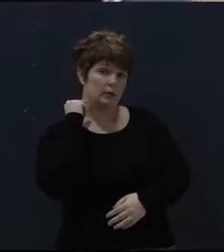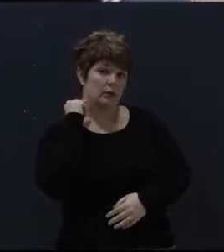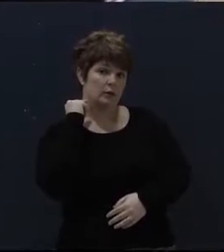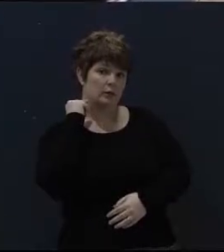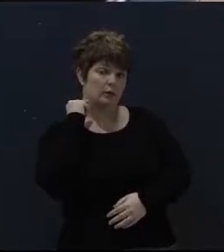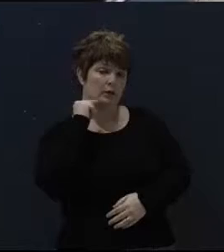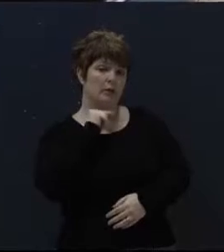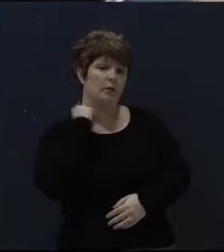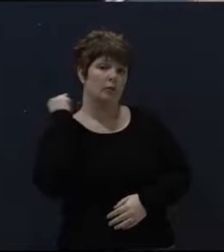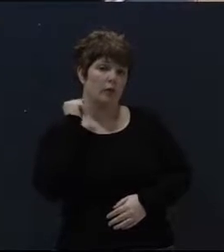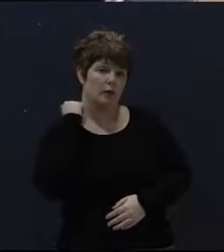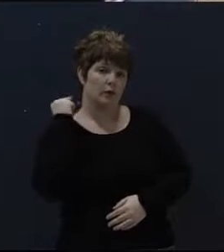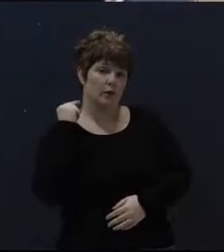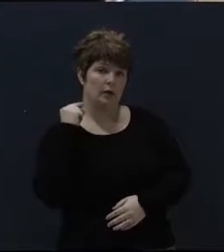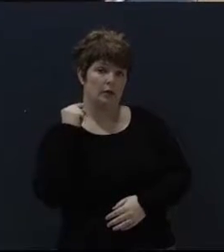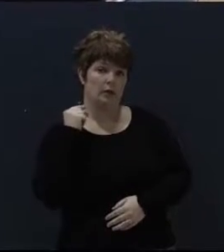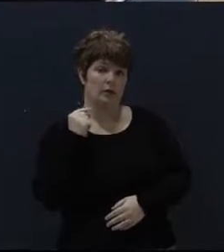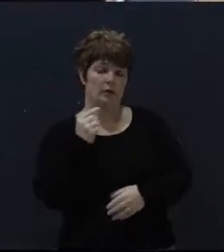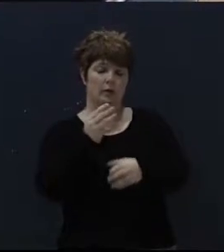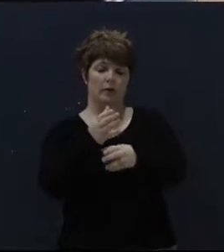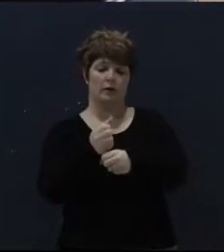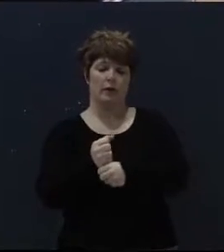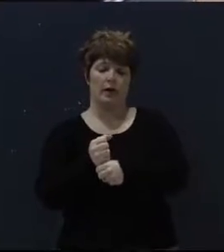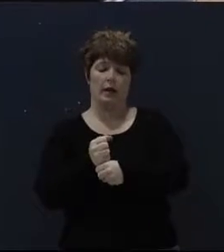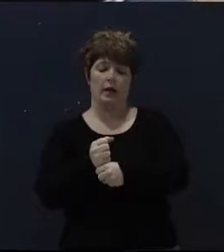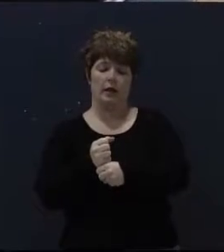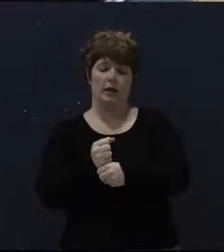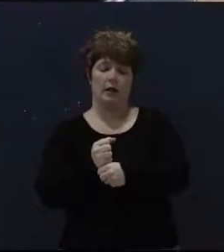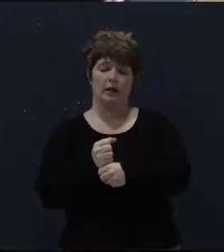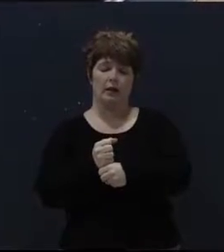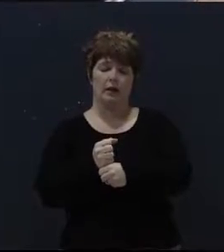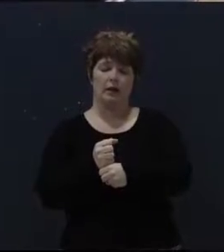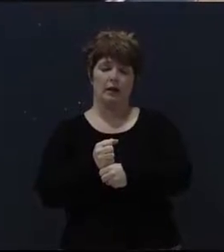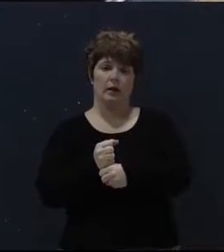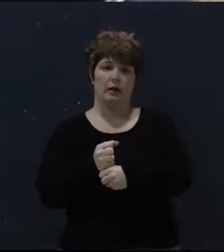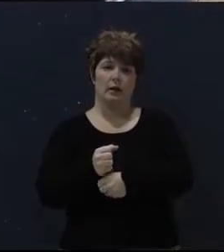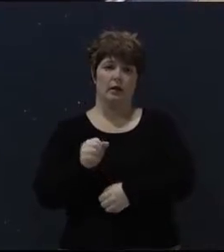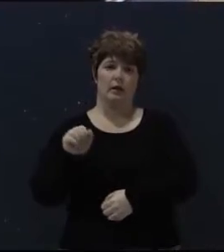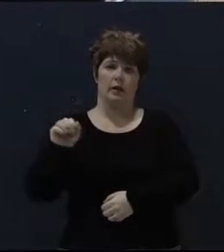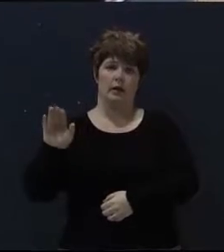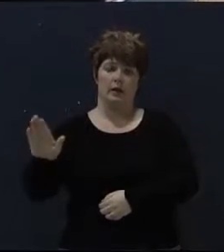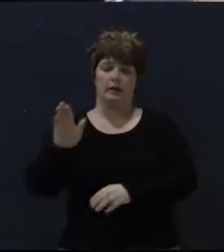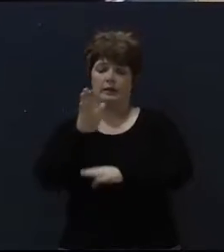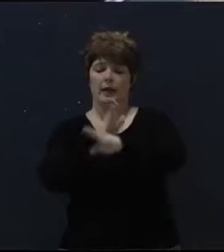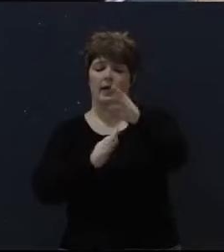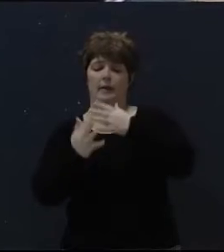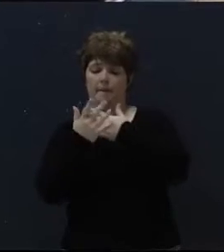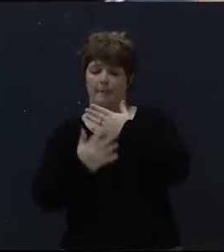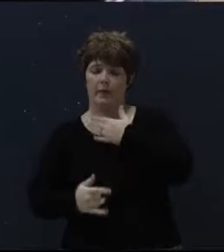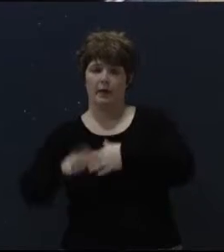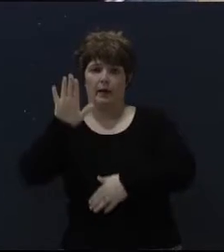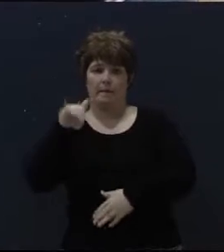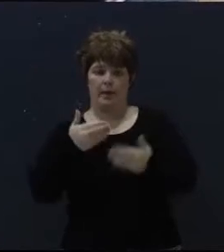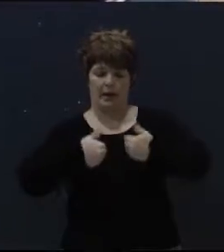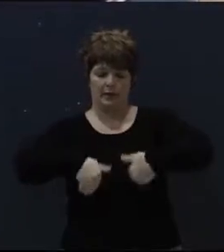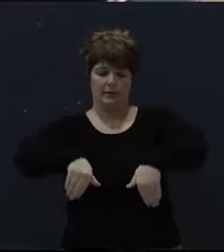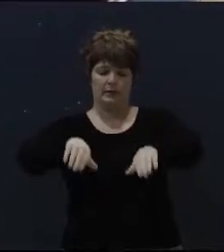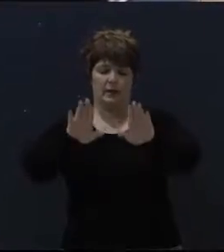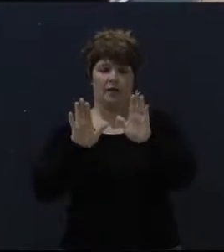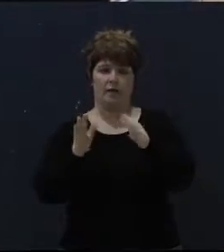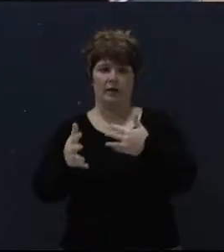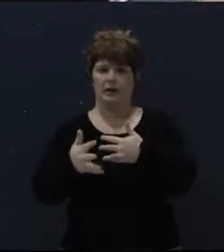that priest got his hands bloody by sacrifice. And he got his feet